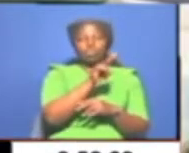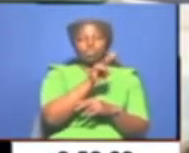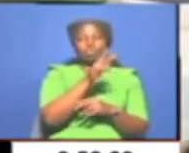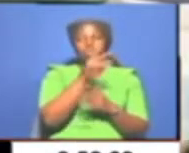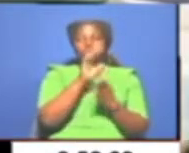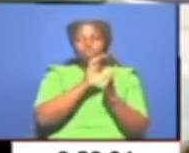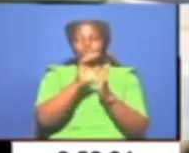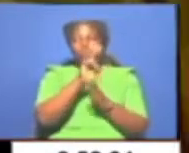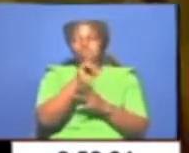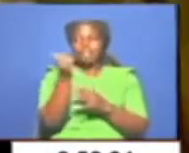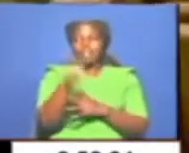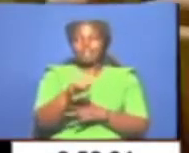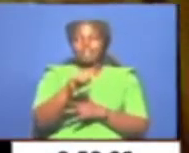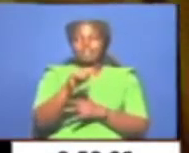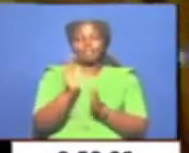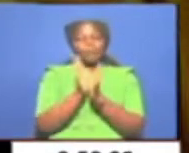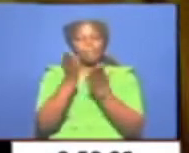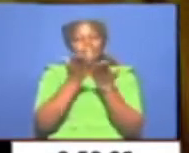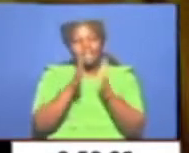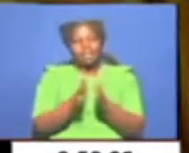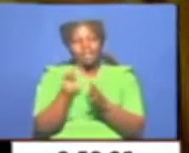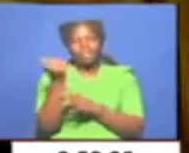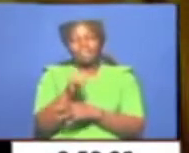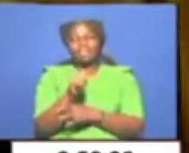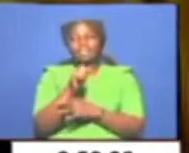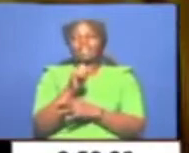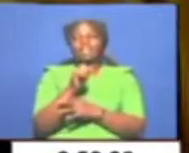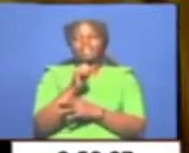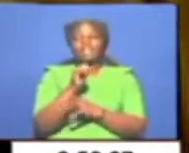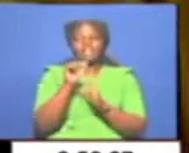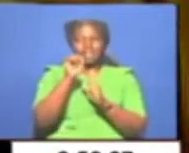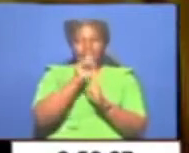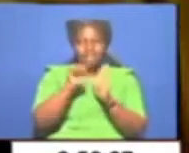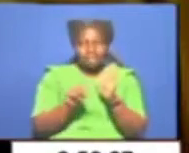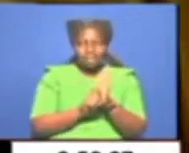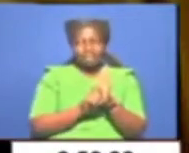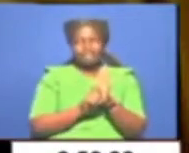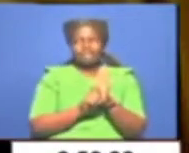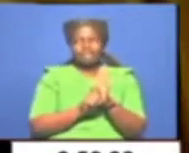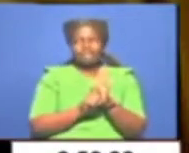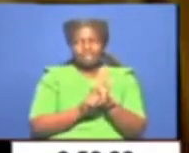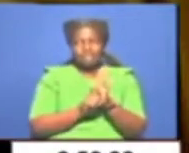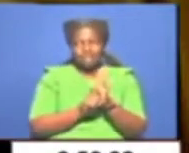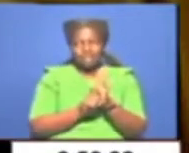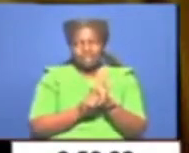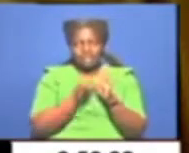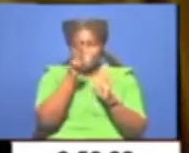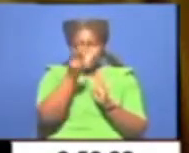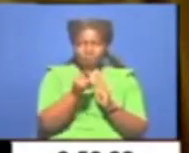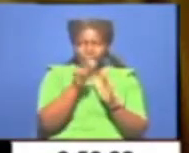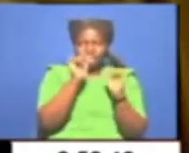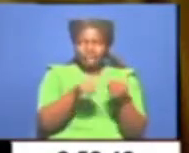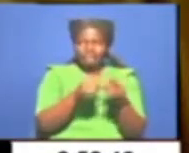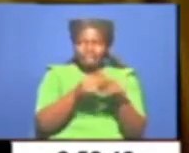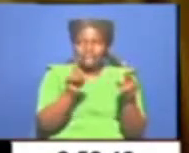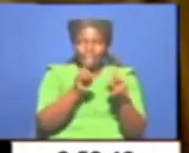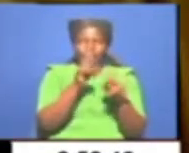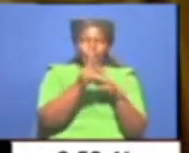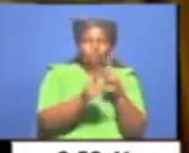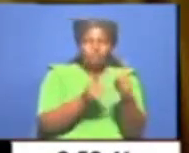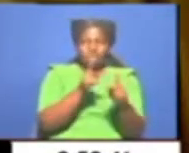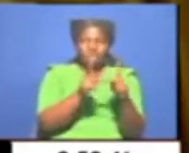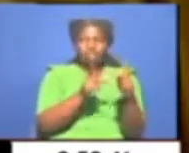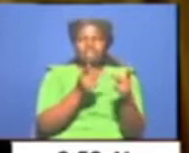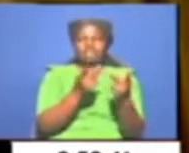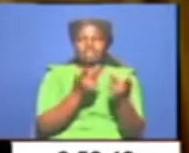state officer, as an individual, can initiate any amendment to the Constitution, no problem. But just don't exercise